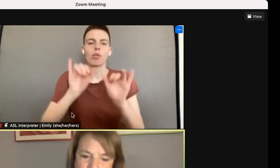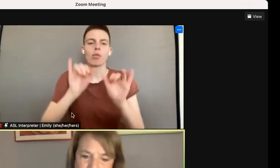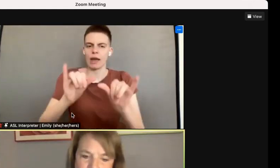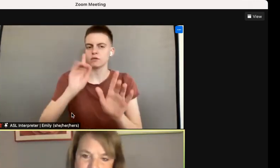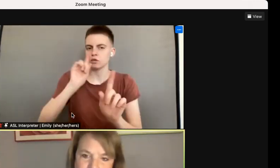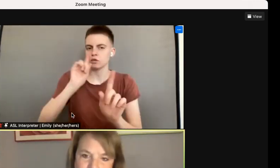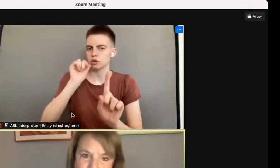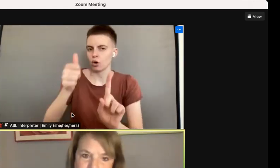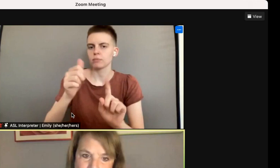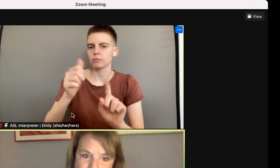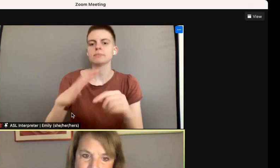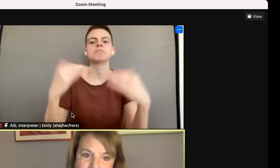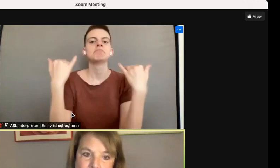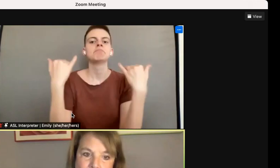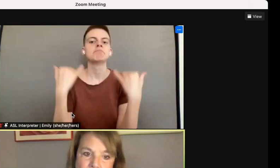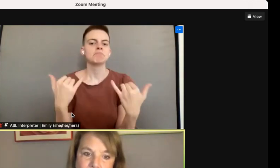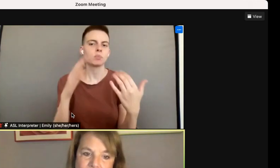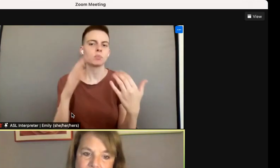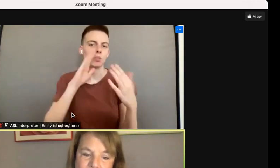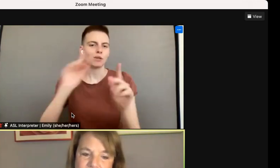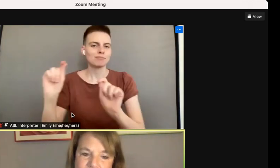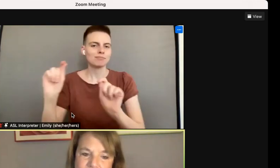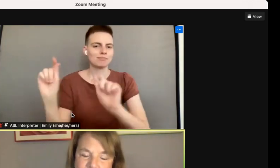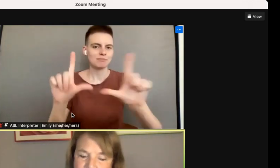screen.